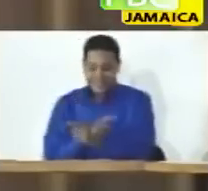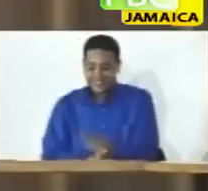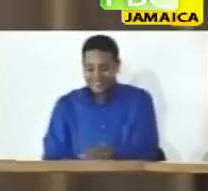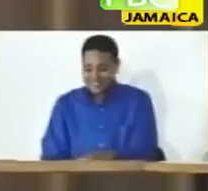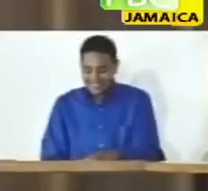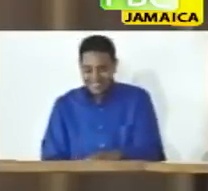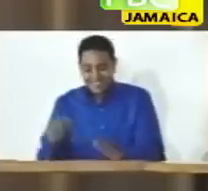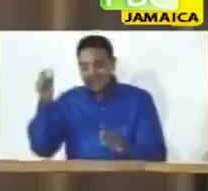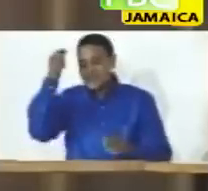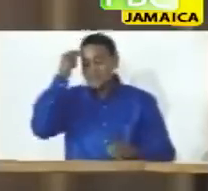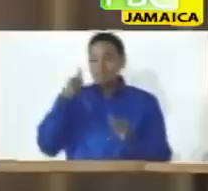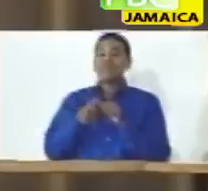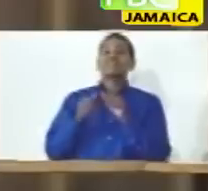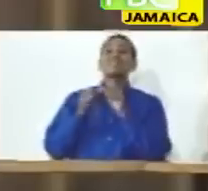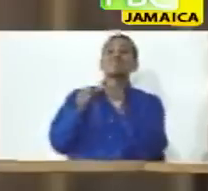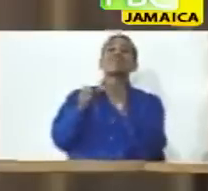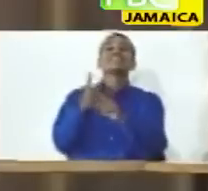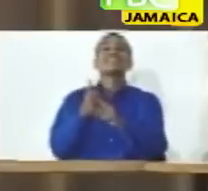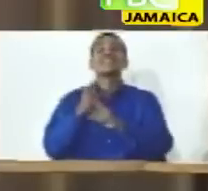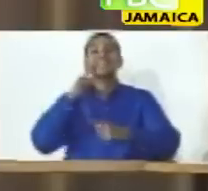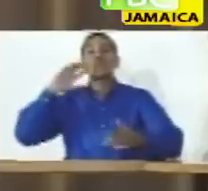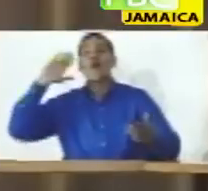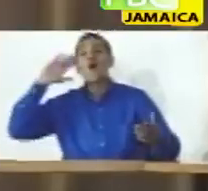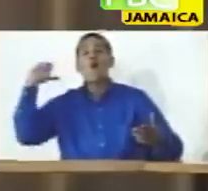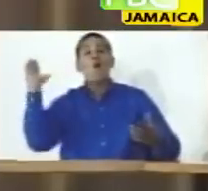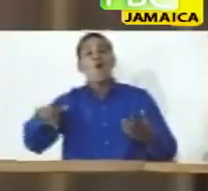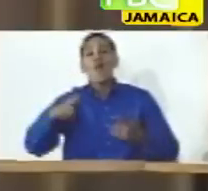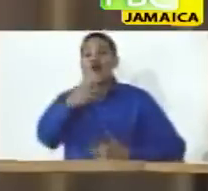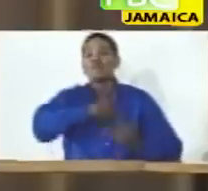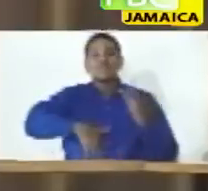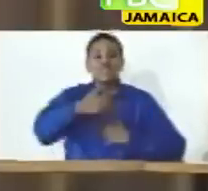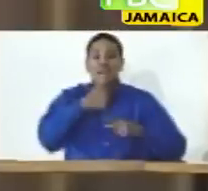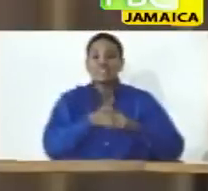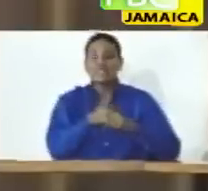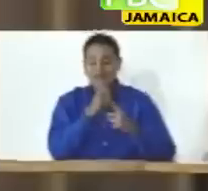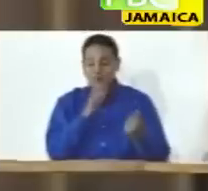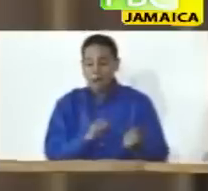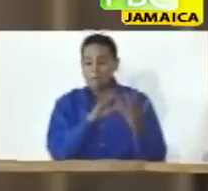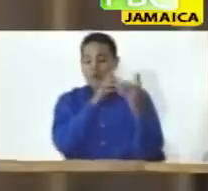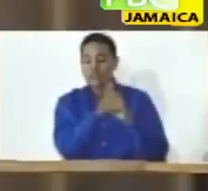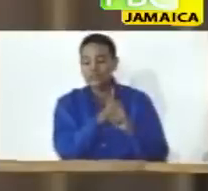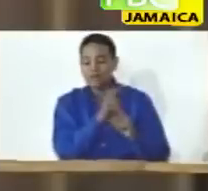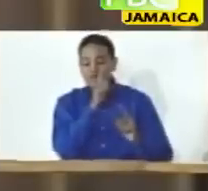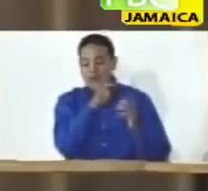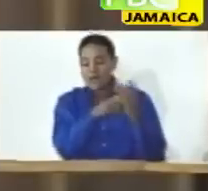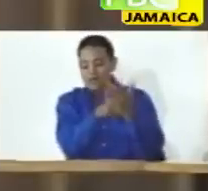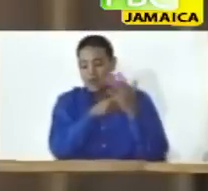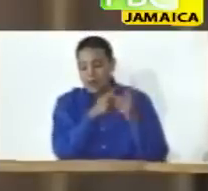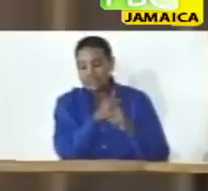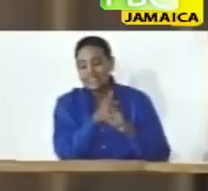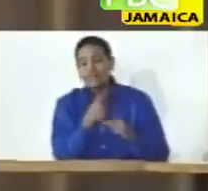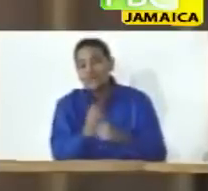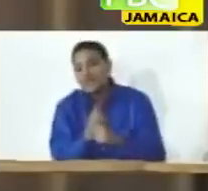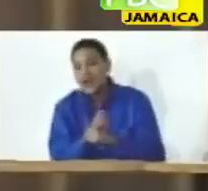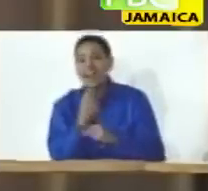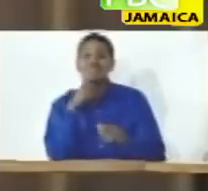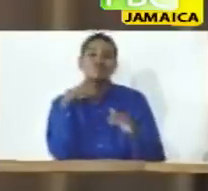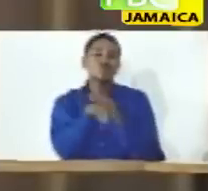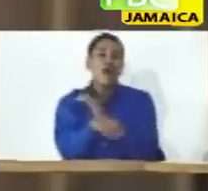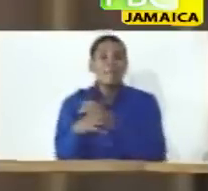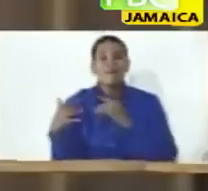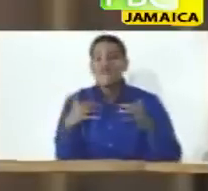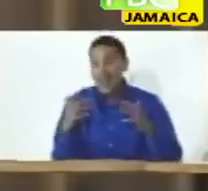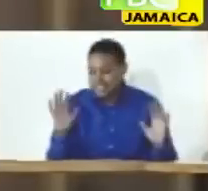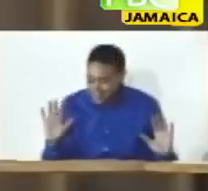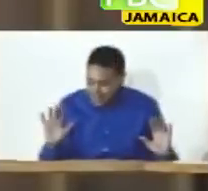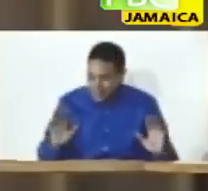The government maintains that a whole-of-society approach is required to tackle the issue of crime and